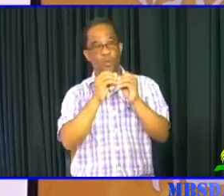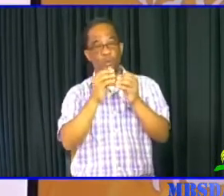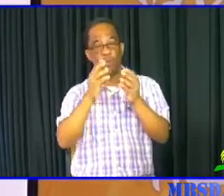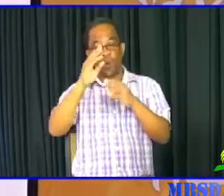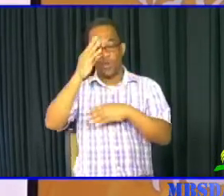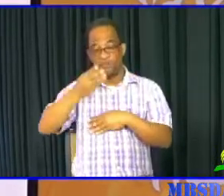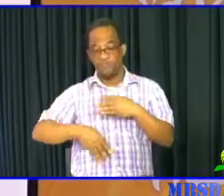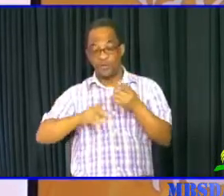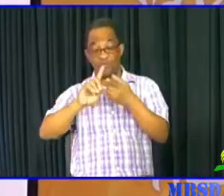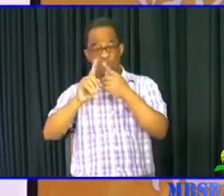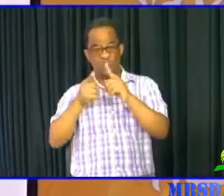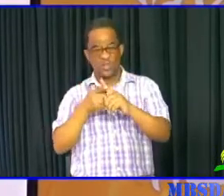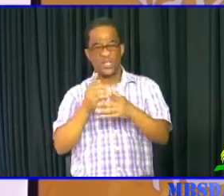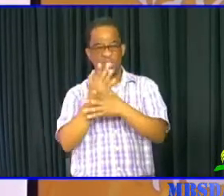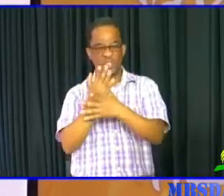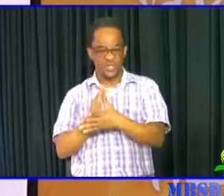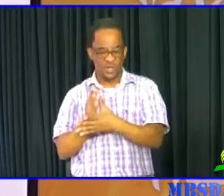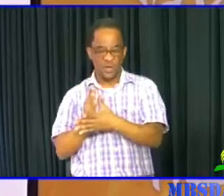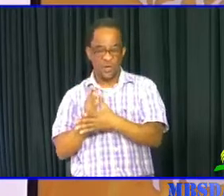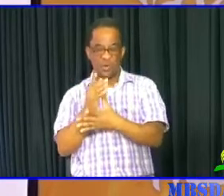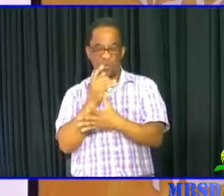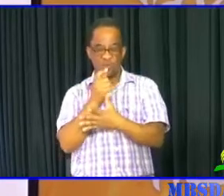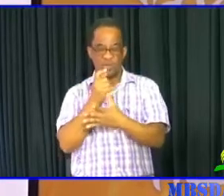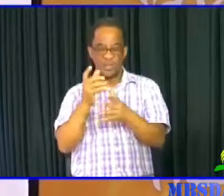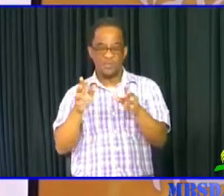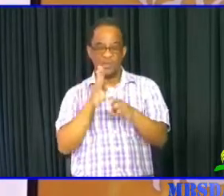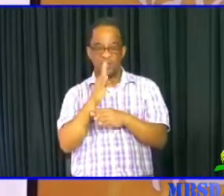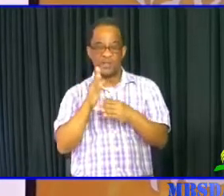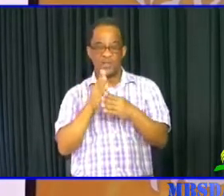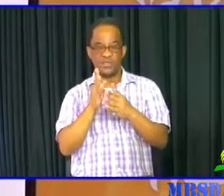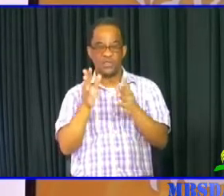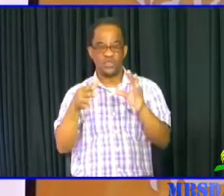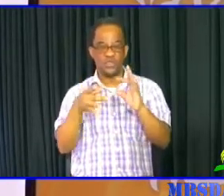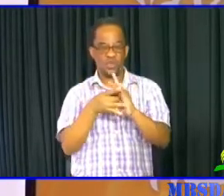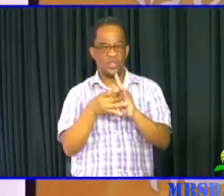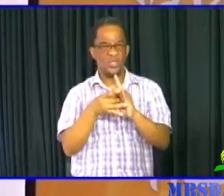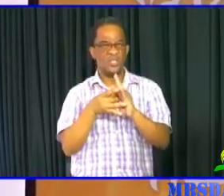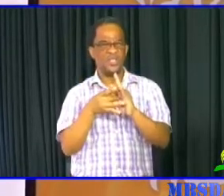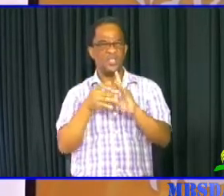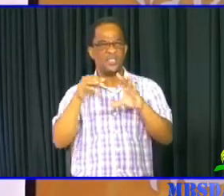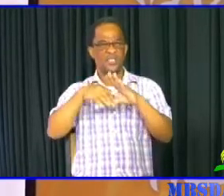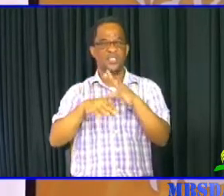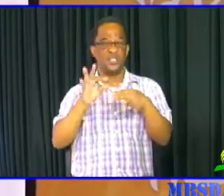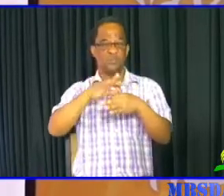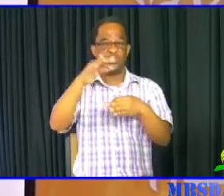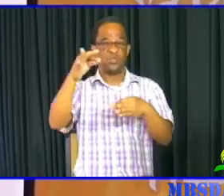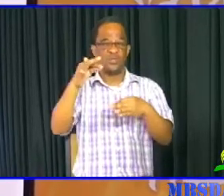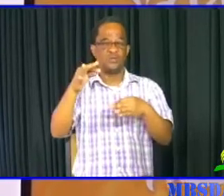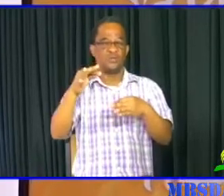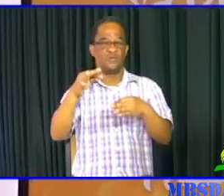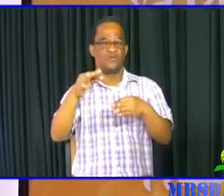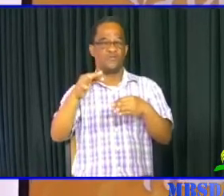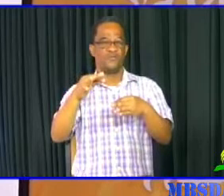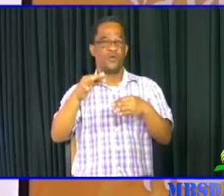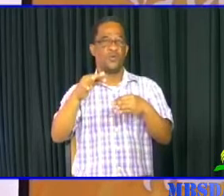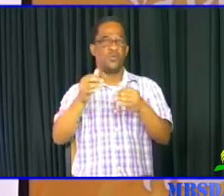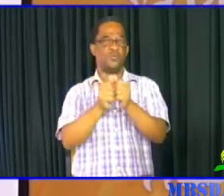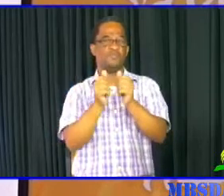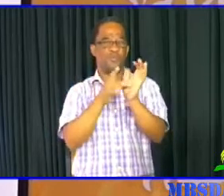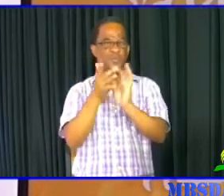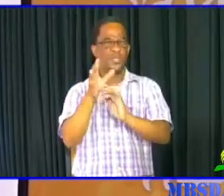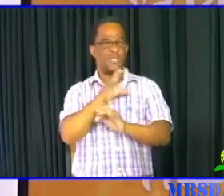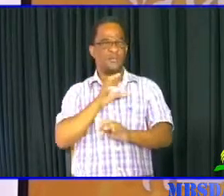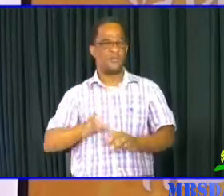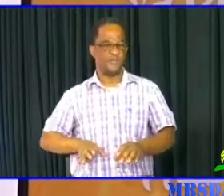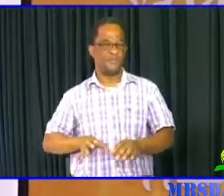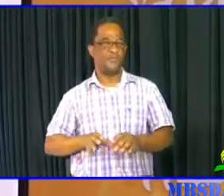to host individuals so they can be a part of this spiritual encounter with Jesus Christ. It is very important